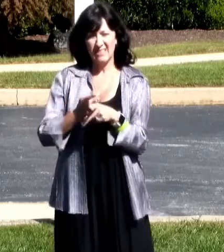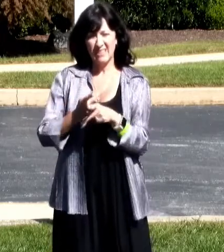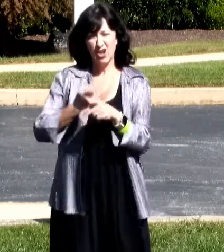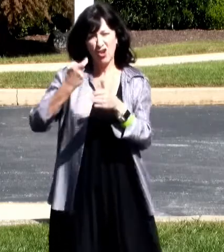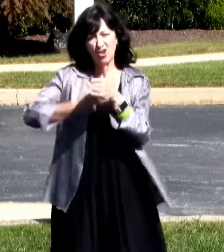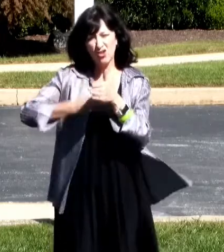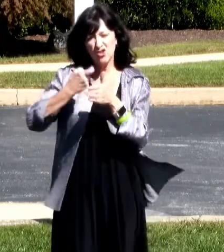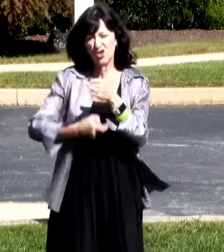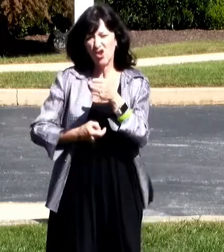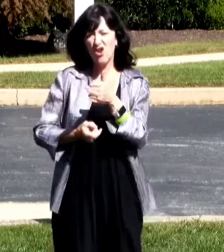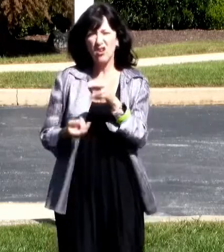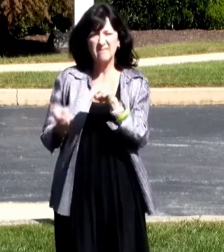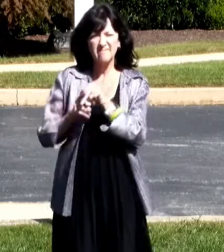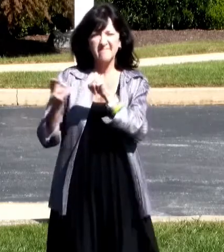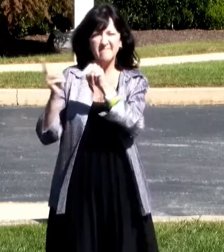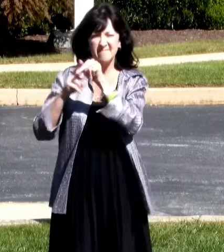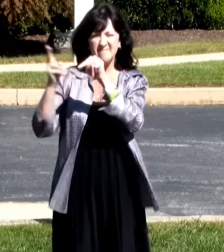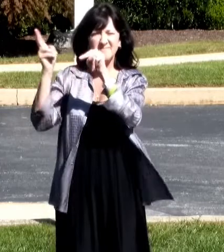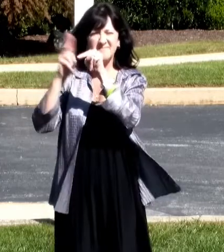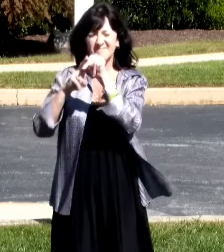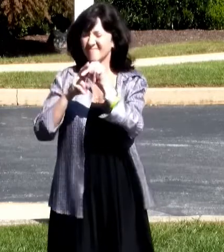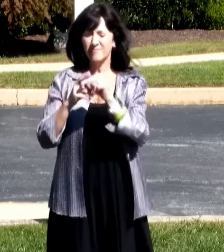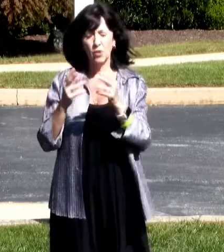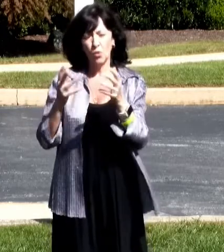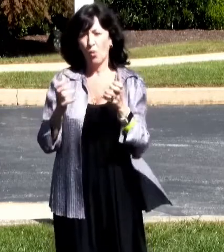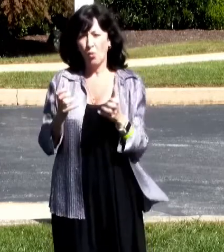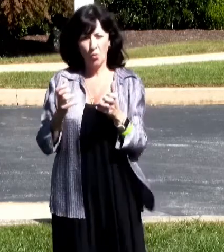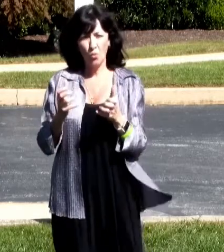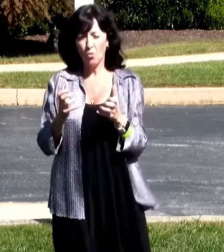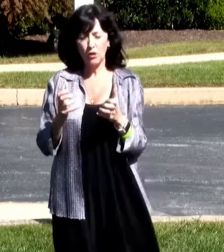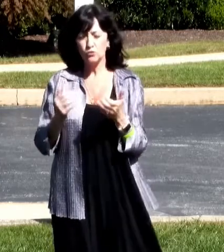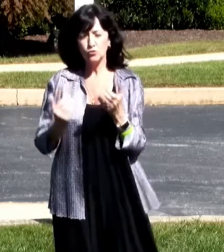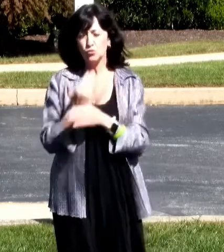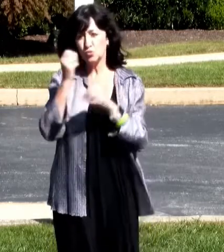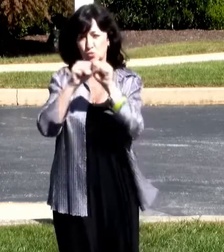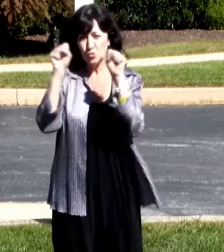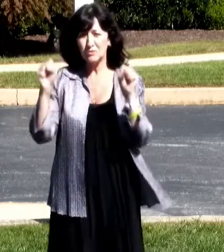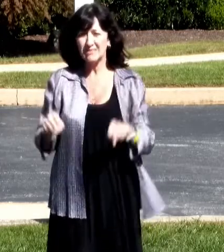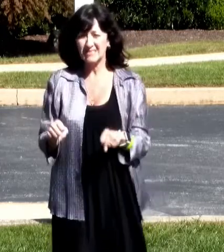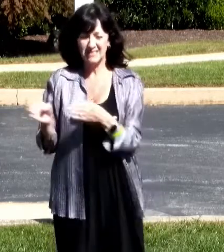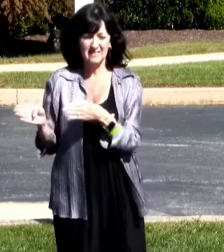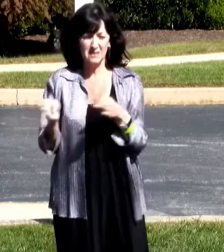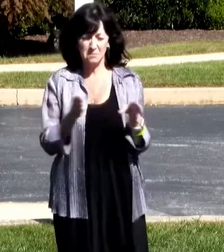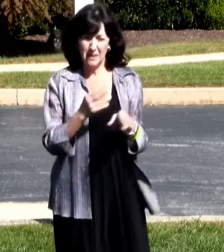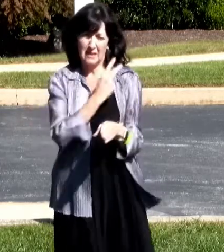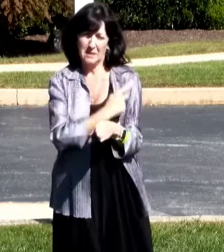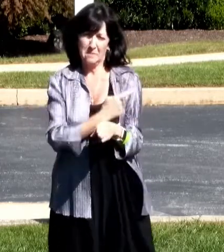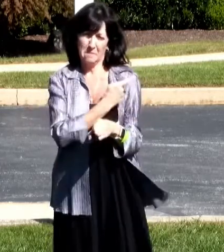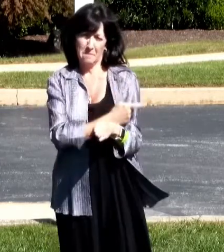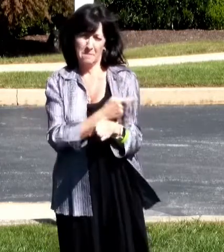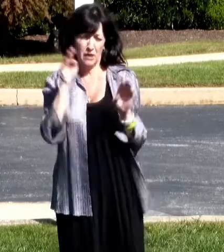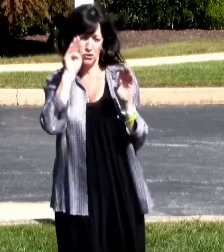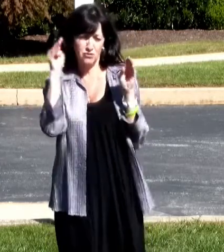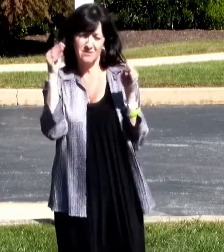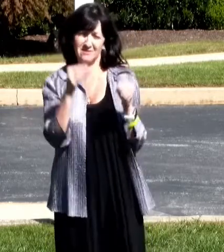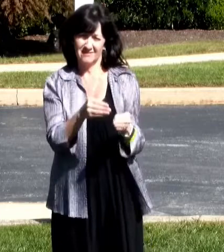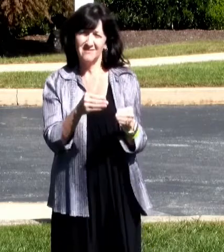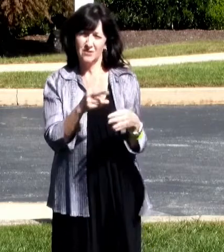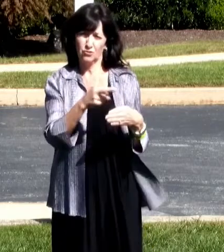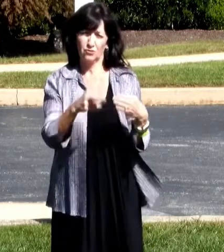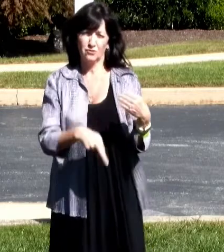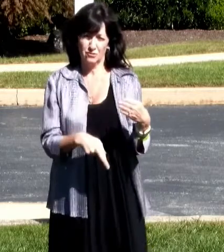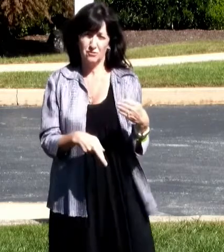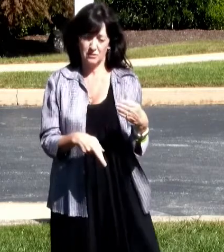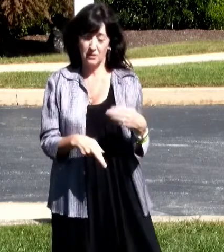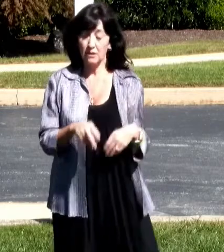from services and volume and move to patient-centered outcomes and value-based care. And other states who are ahead of Delaware